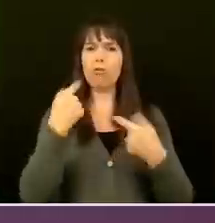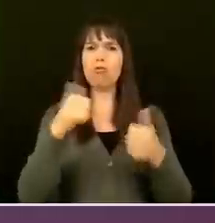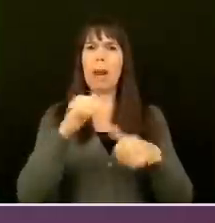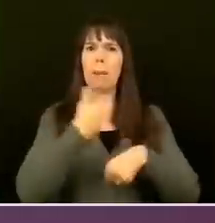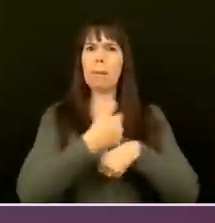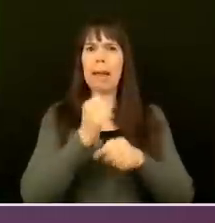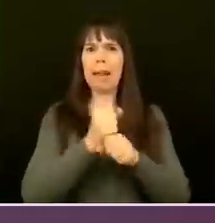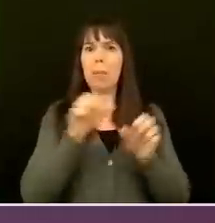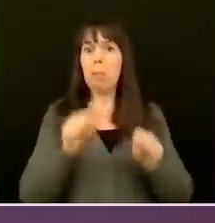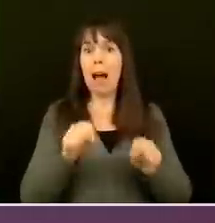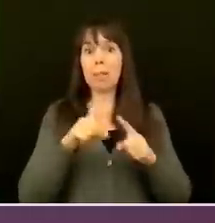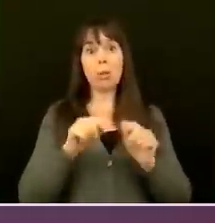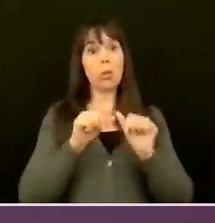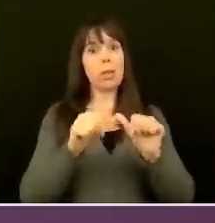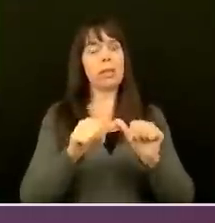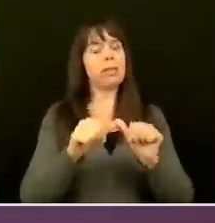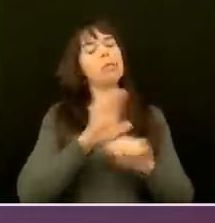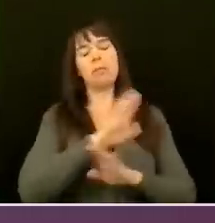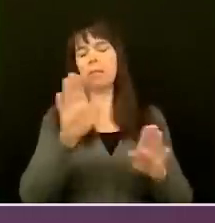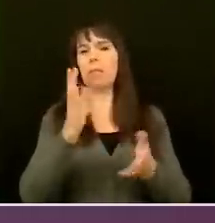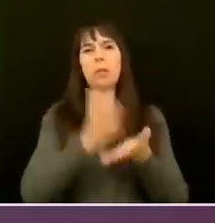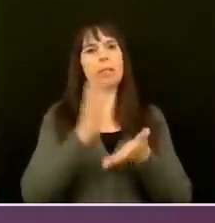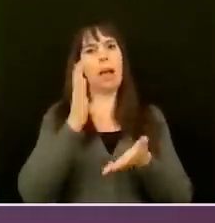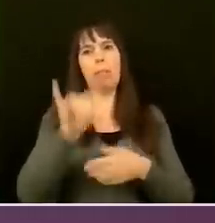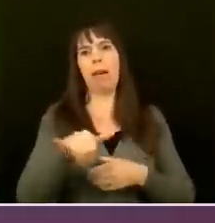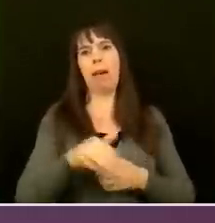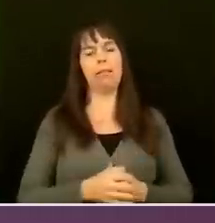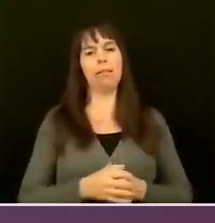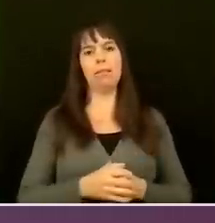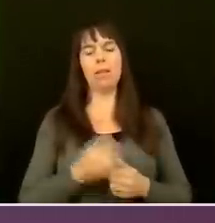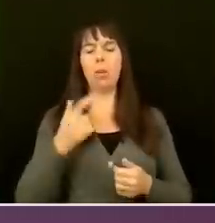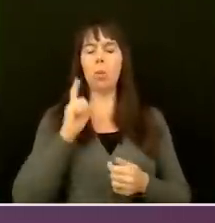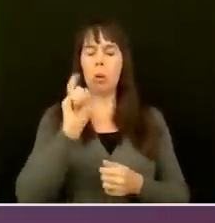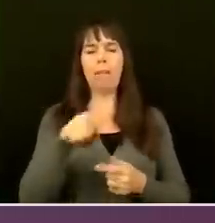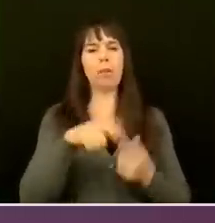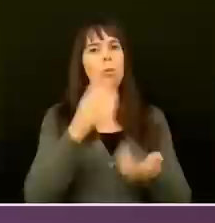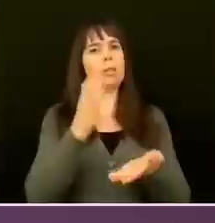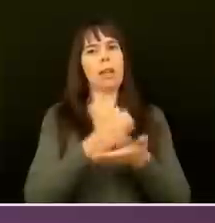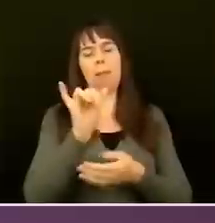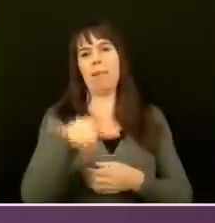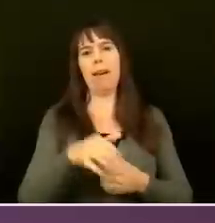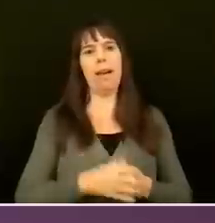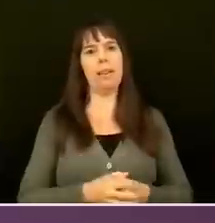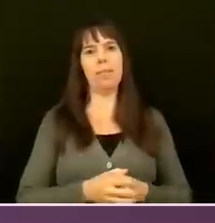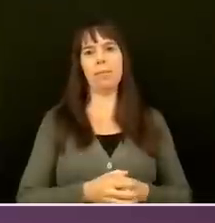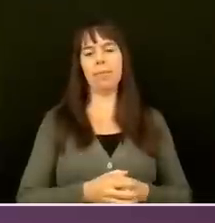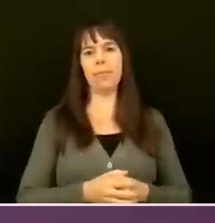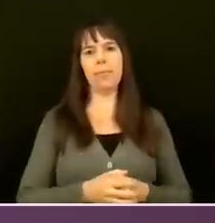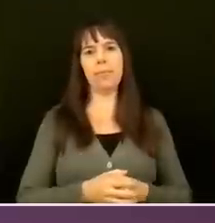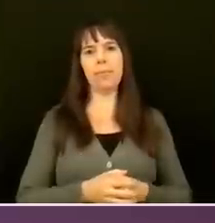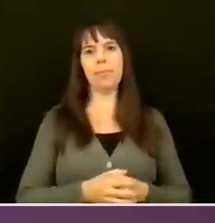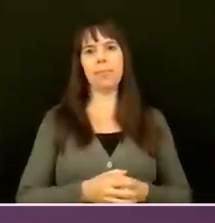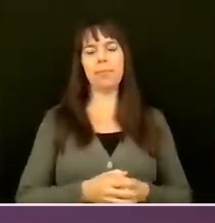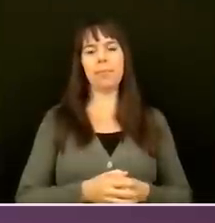possible for it to continue. We got to stop this. We have got to stop this.